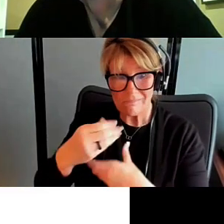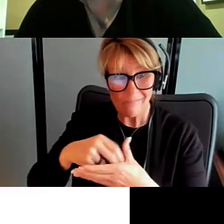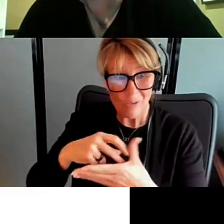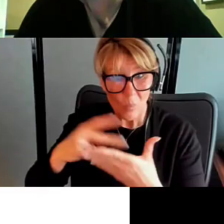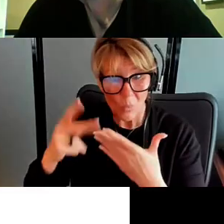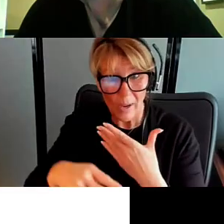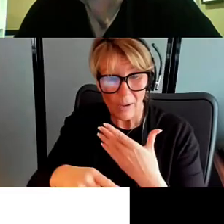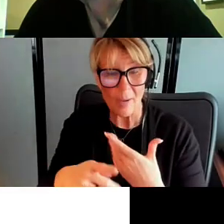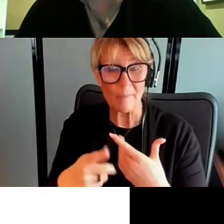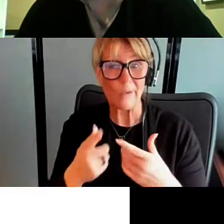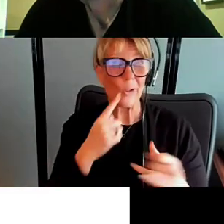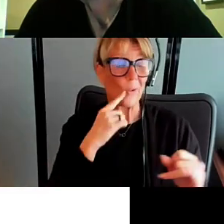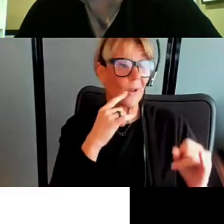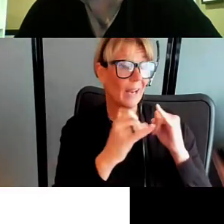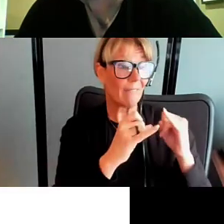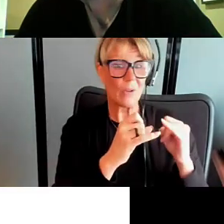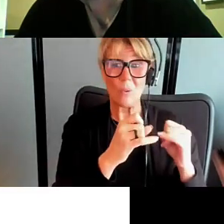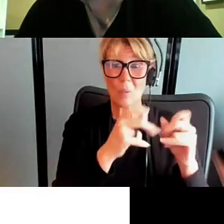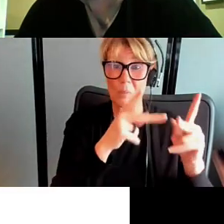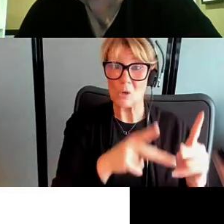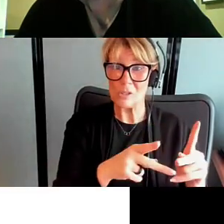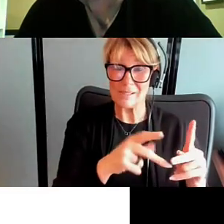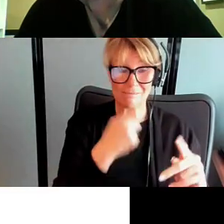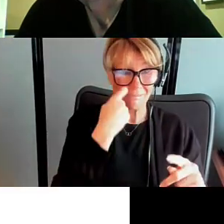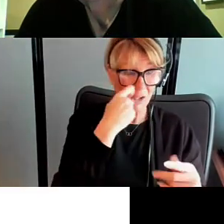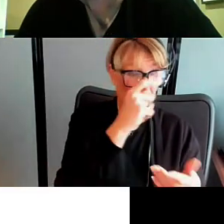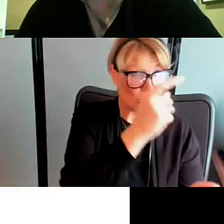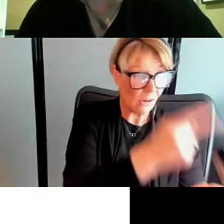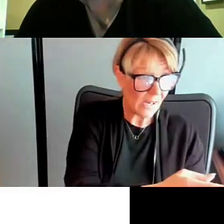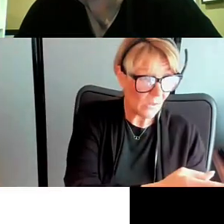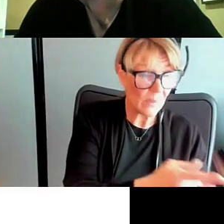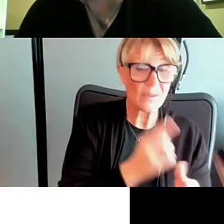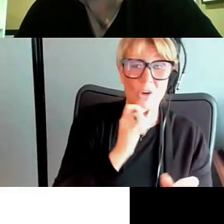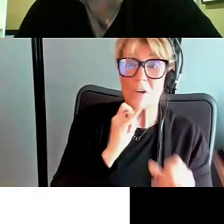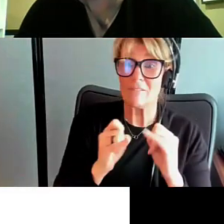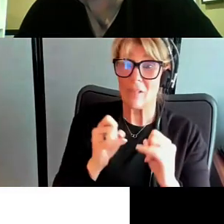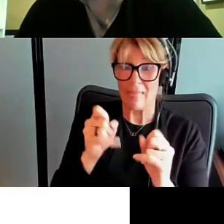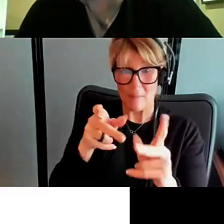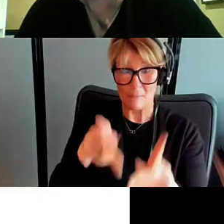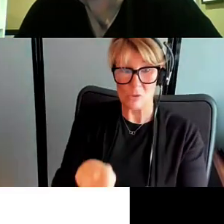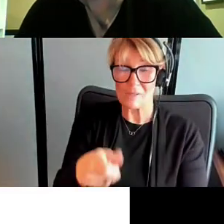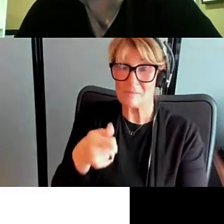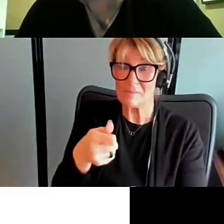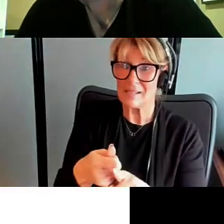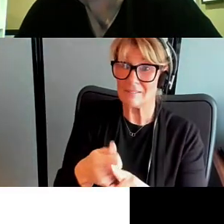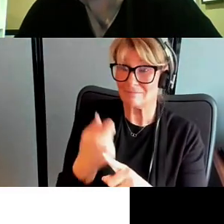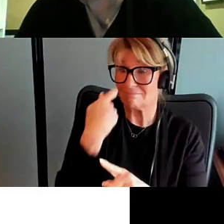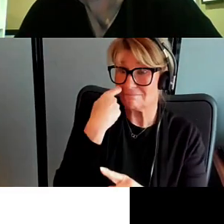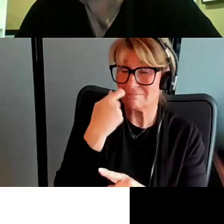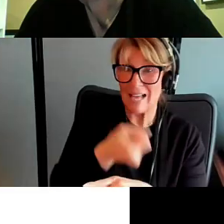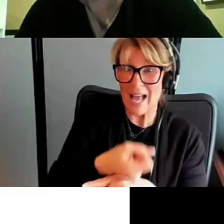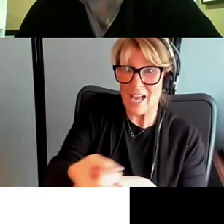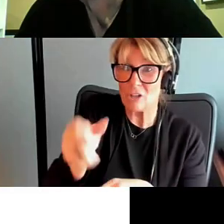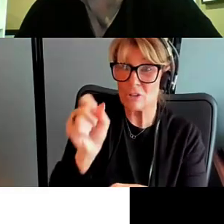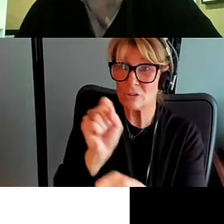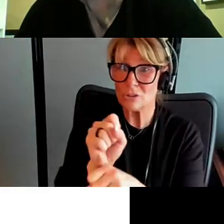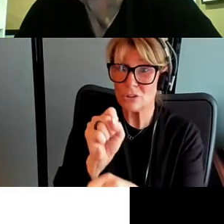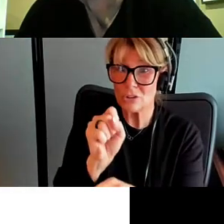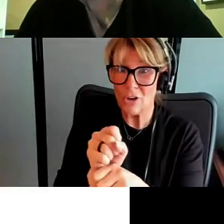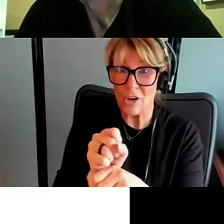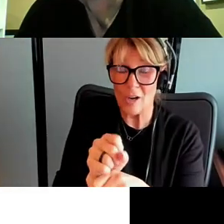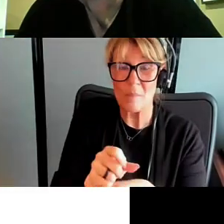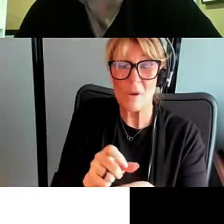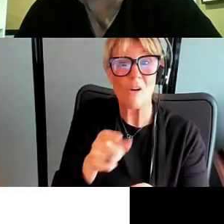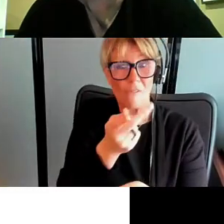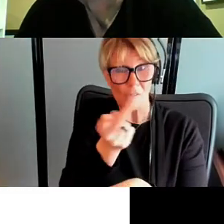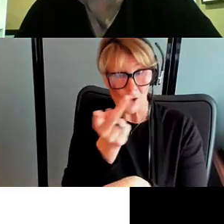just graduated or somebody who got a job, and then it could still be part of connecting and growing the community. In your case, you are doing